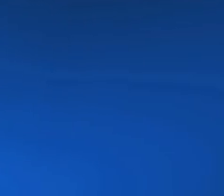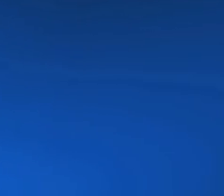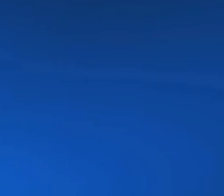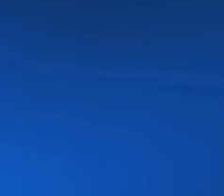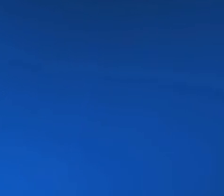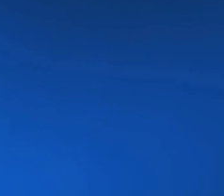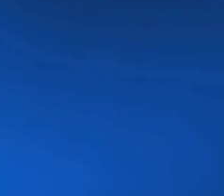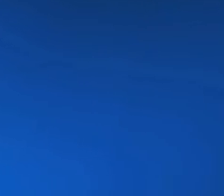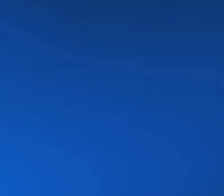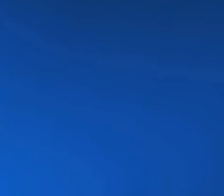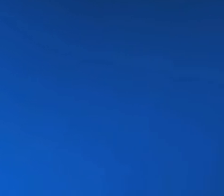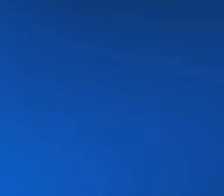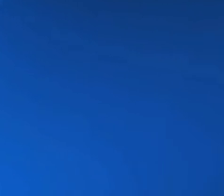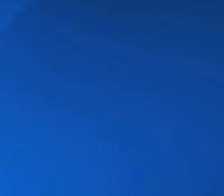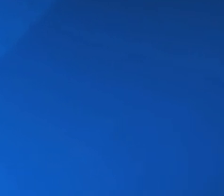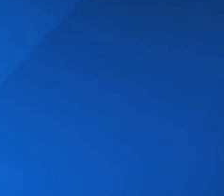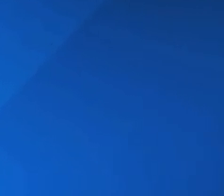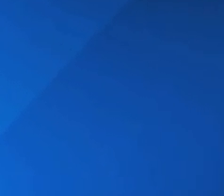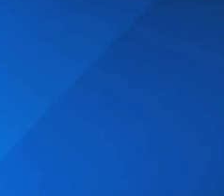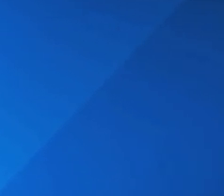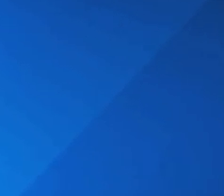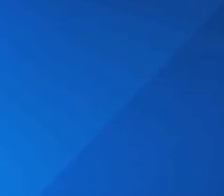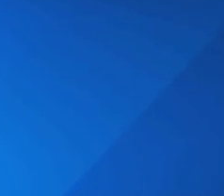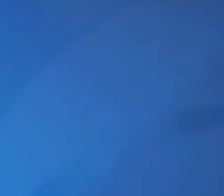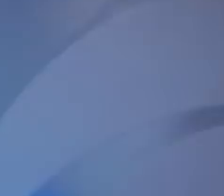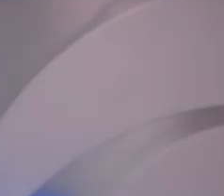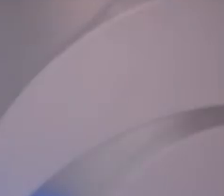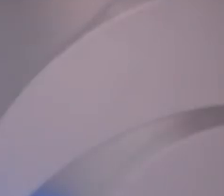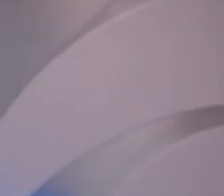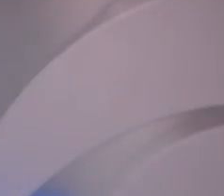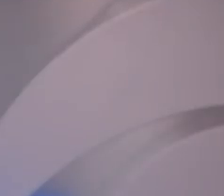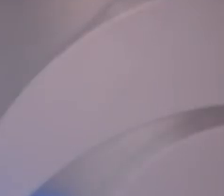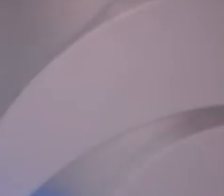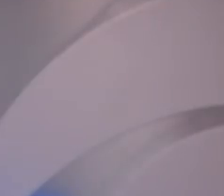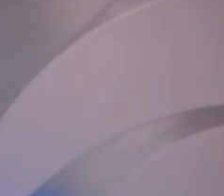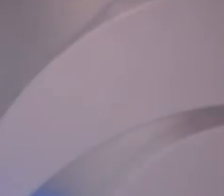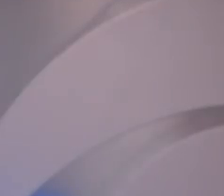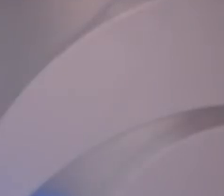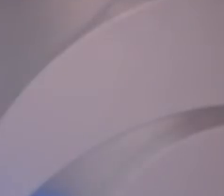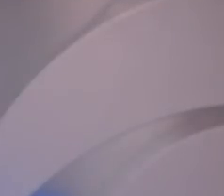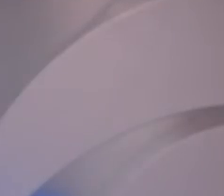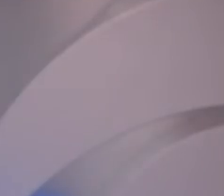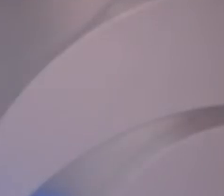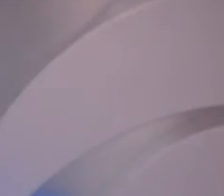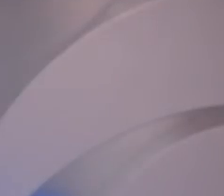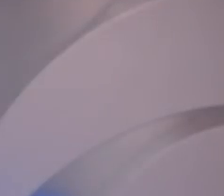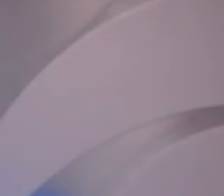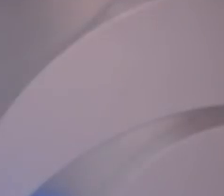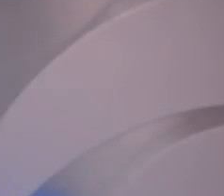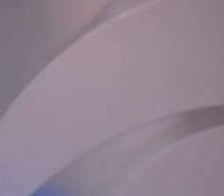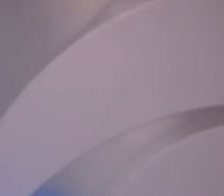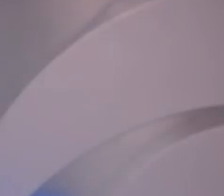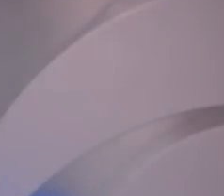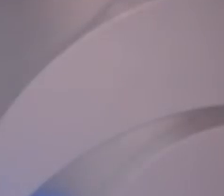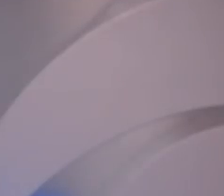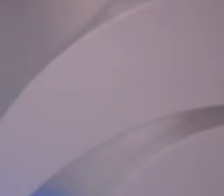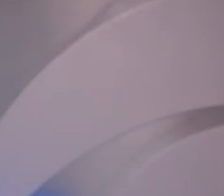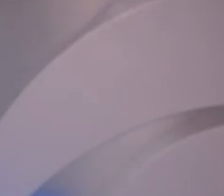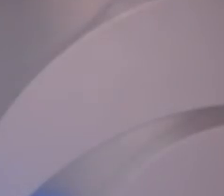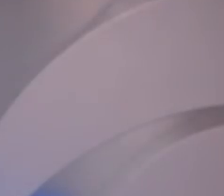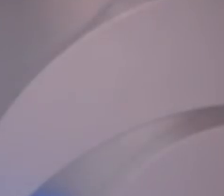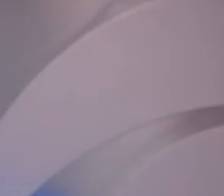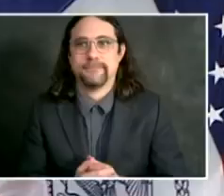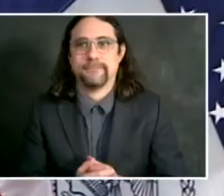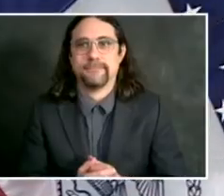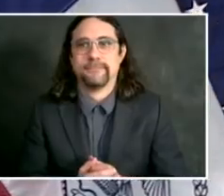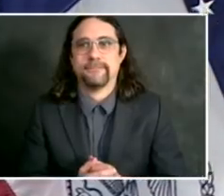Now from CBS 2 News, this is a special report. Mayor de Blasio is giving an update on the coronavirus outbreak in New York City. Let's